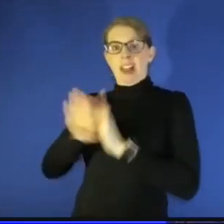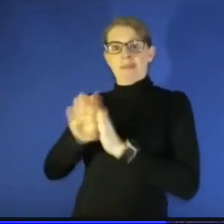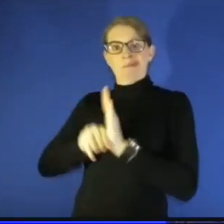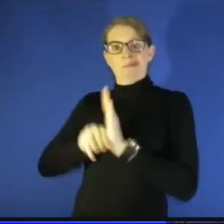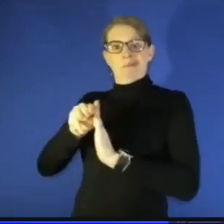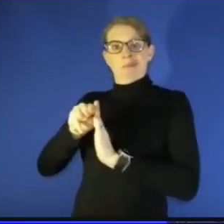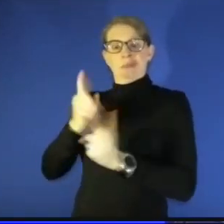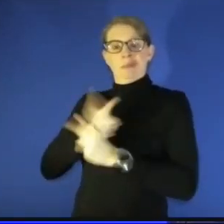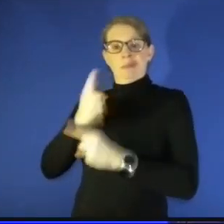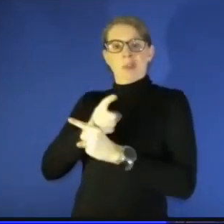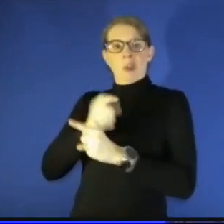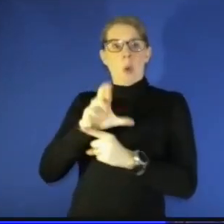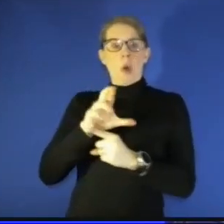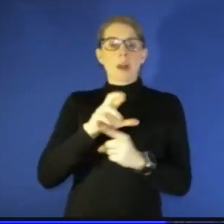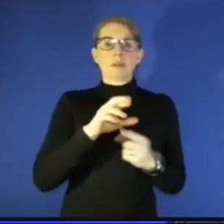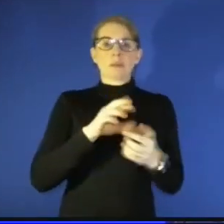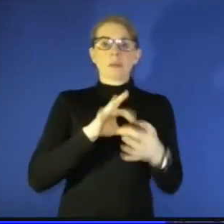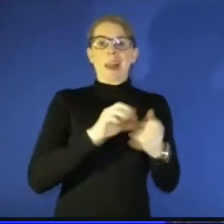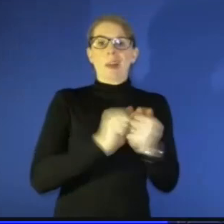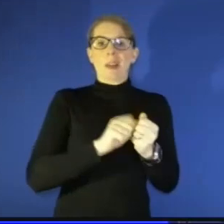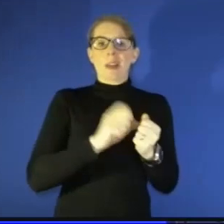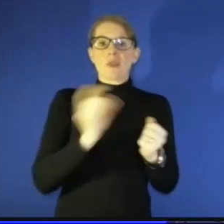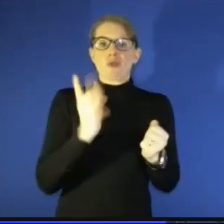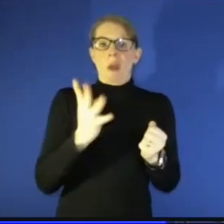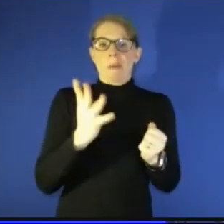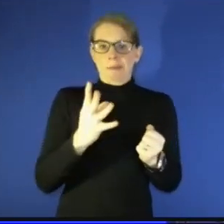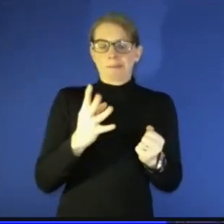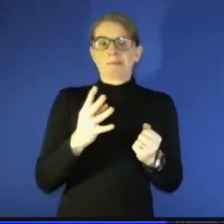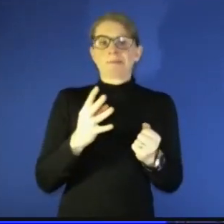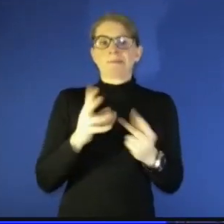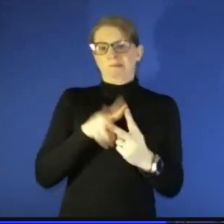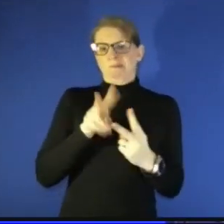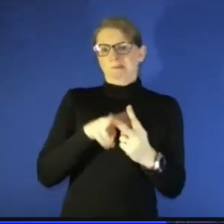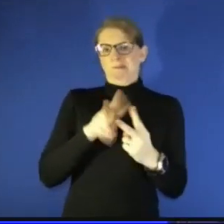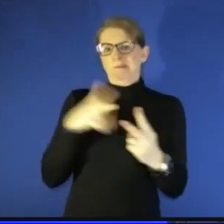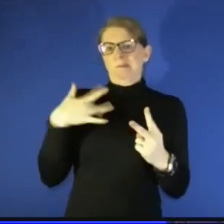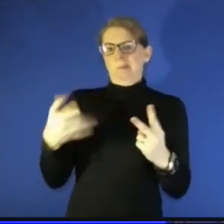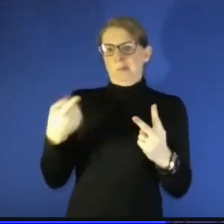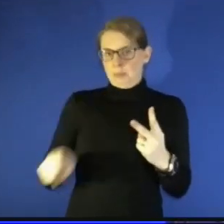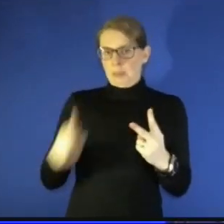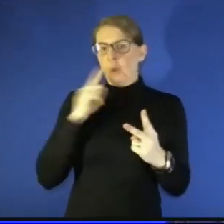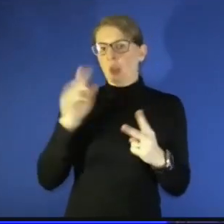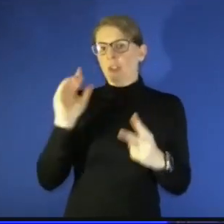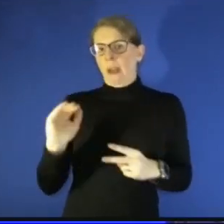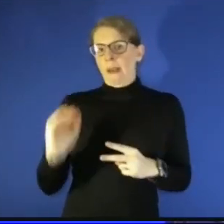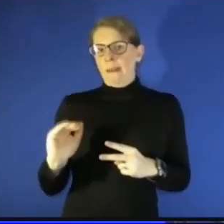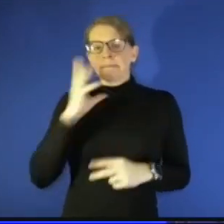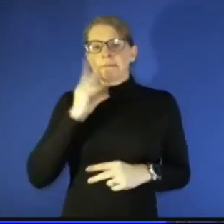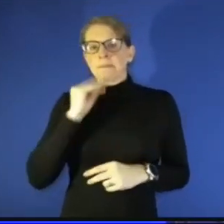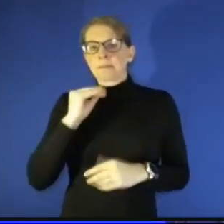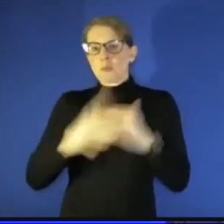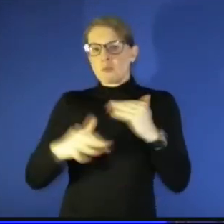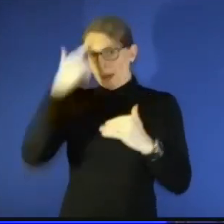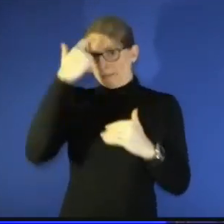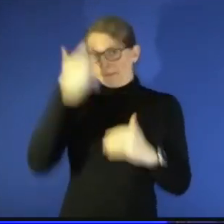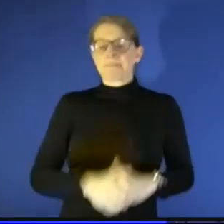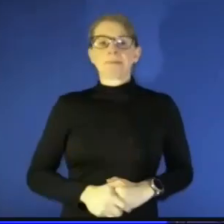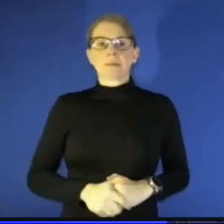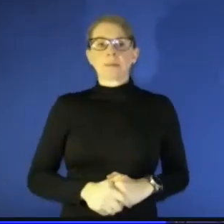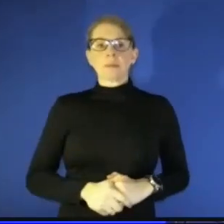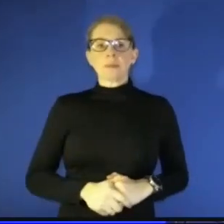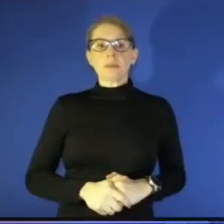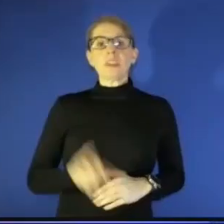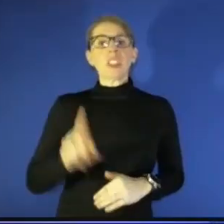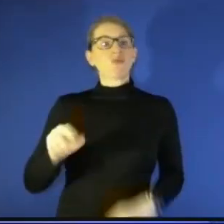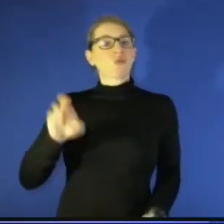trauma, absolutely. Those are by far and away the most classic situations for a child to experience brain bleeding. This is not a common event. All right,